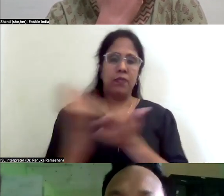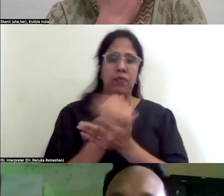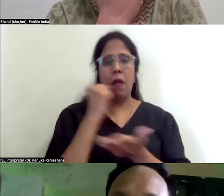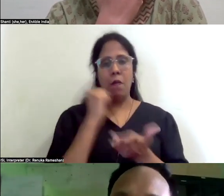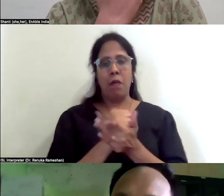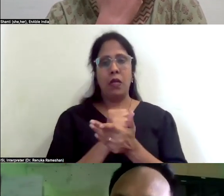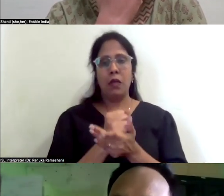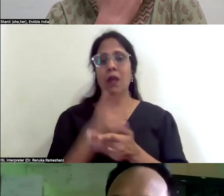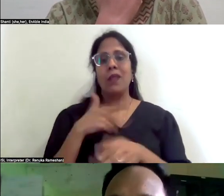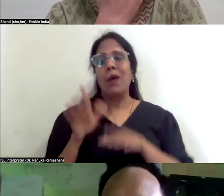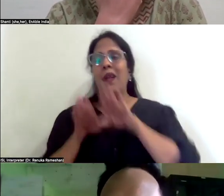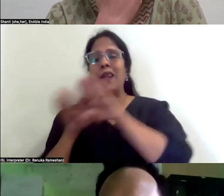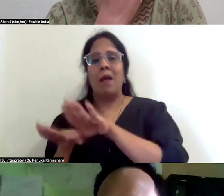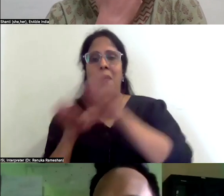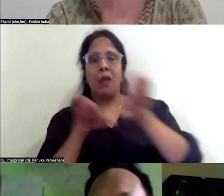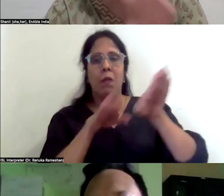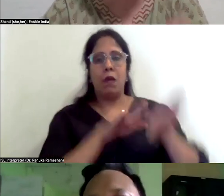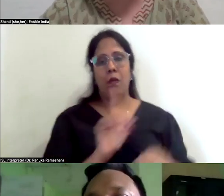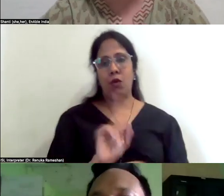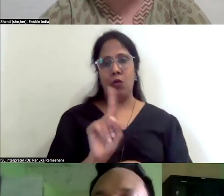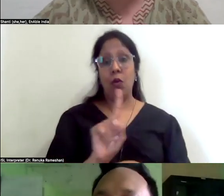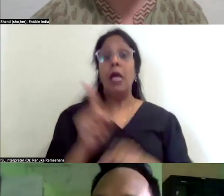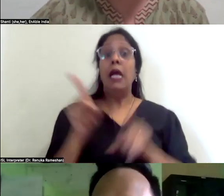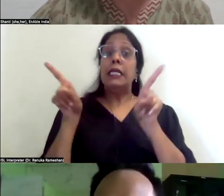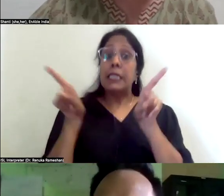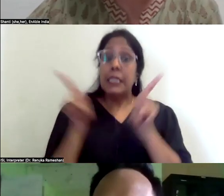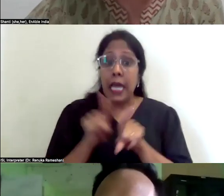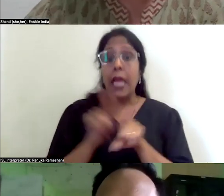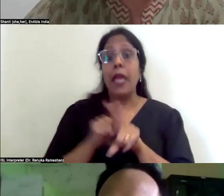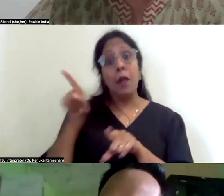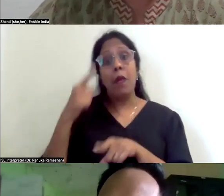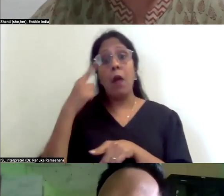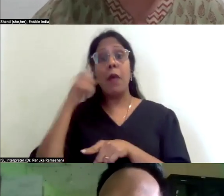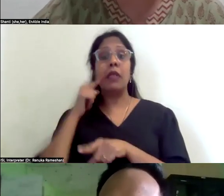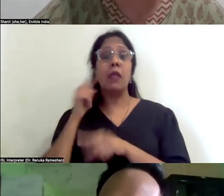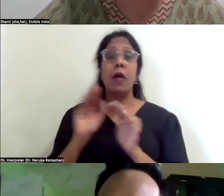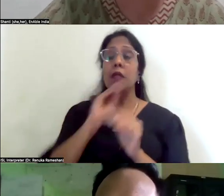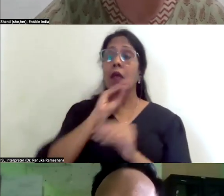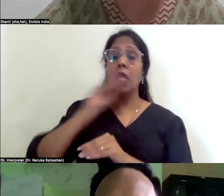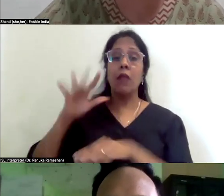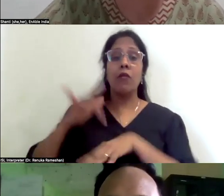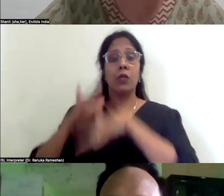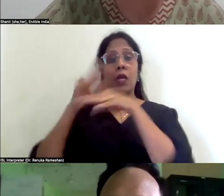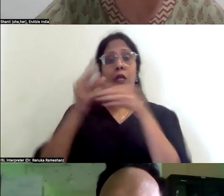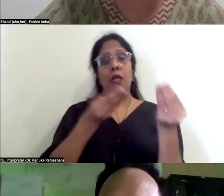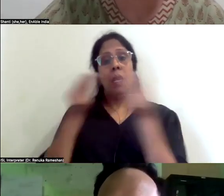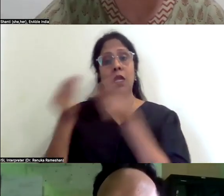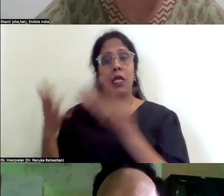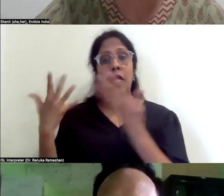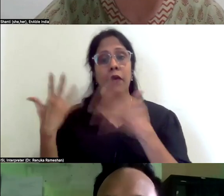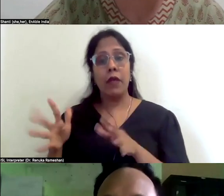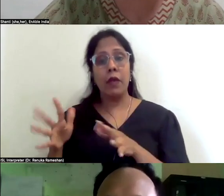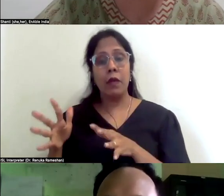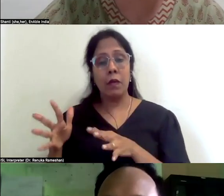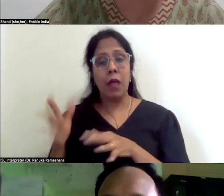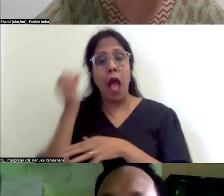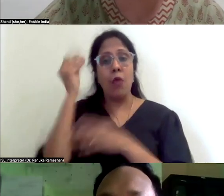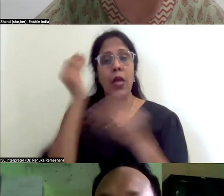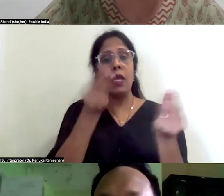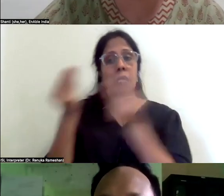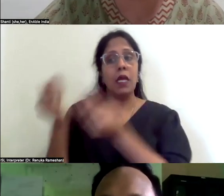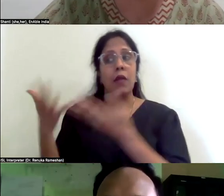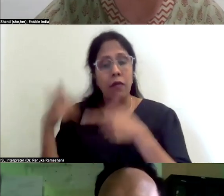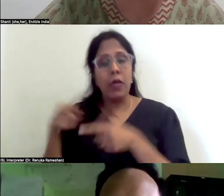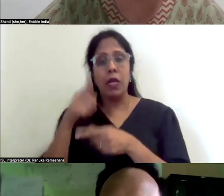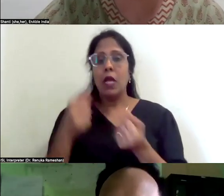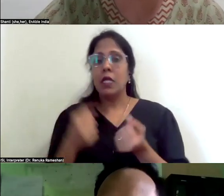have sensitized to my parents also, that you have to support in that. And the third was, when you are well settled and